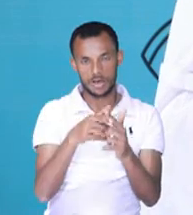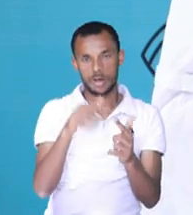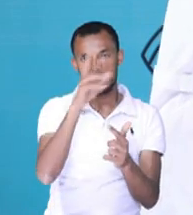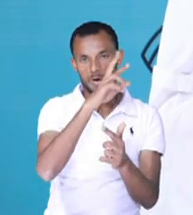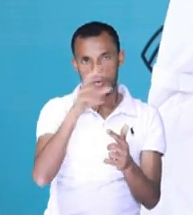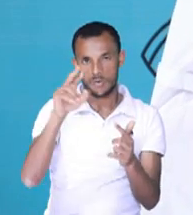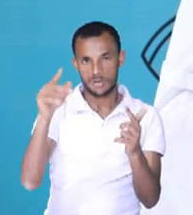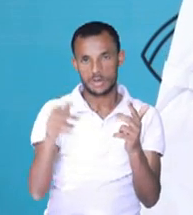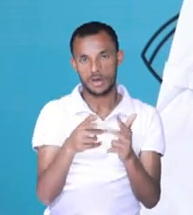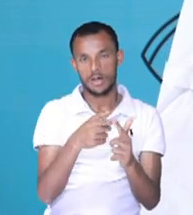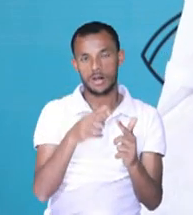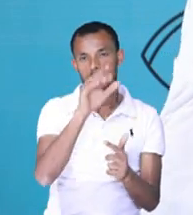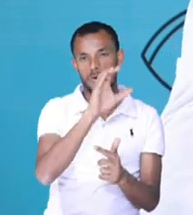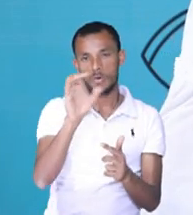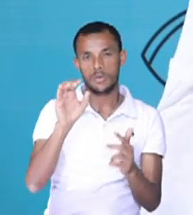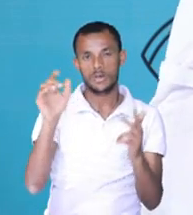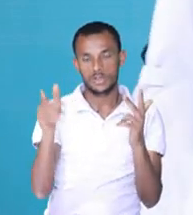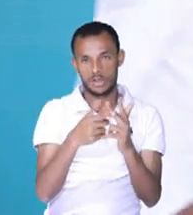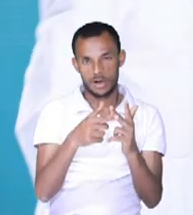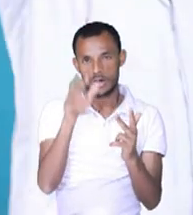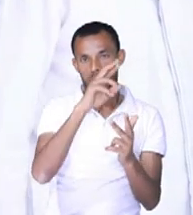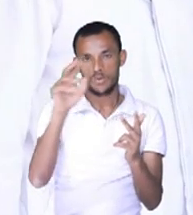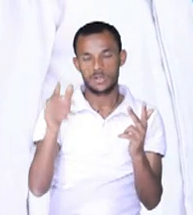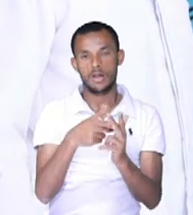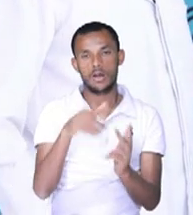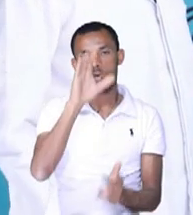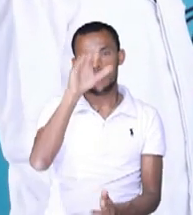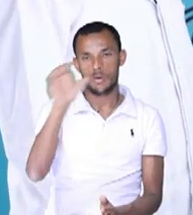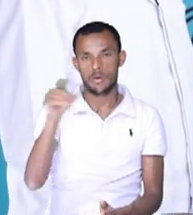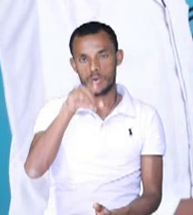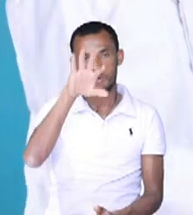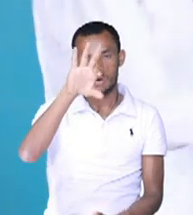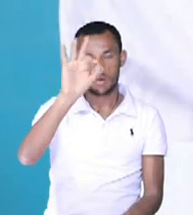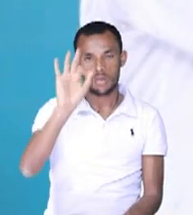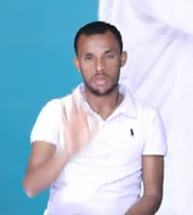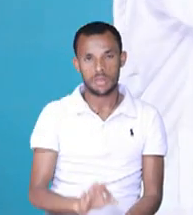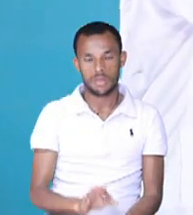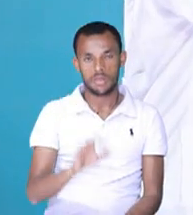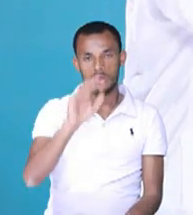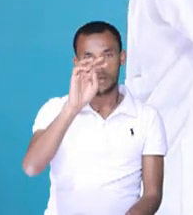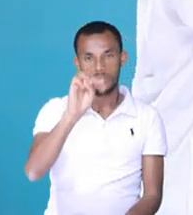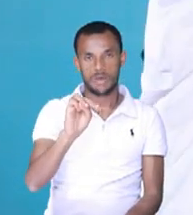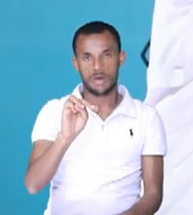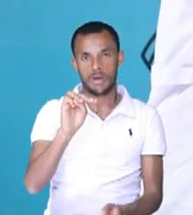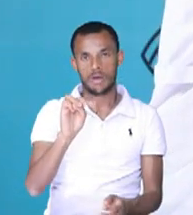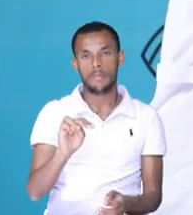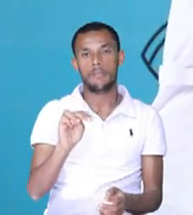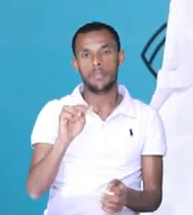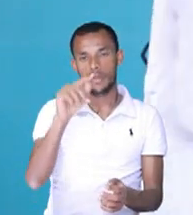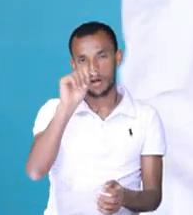column. Third row, it will be third column. So what you have? M transpose, it